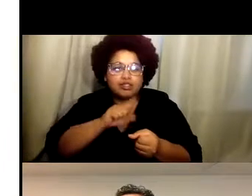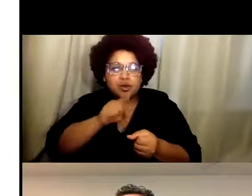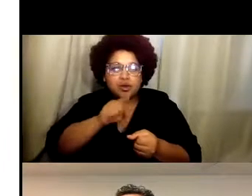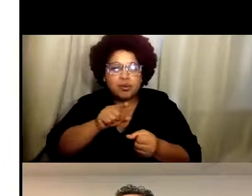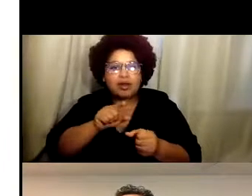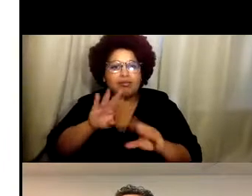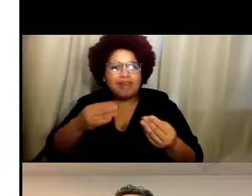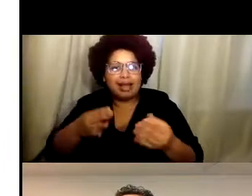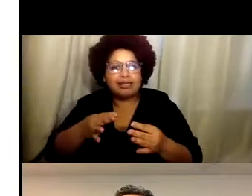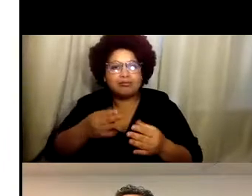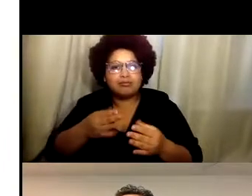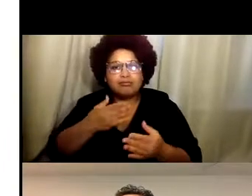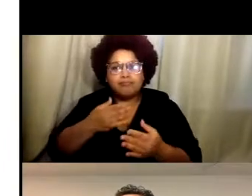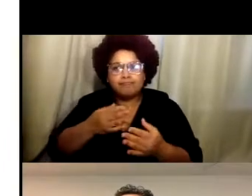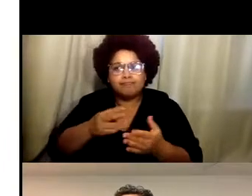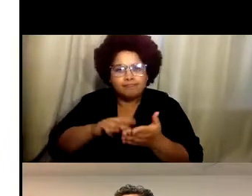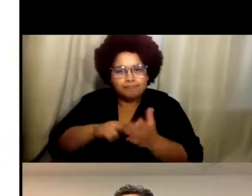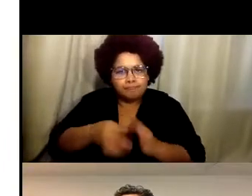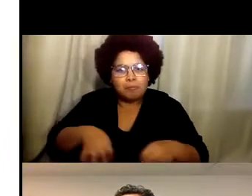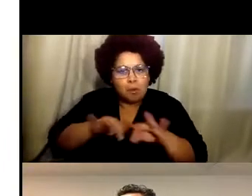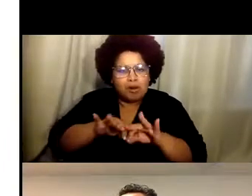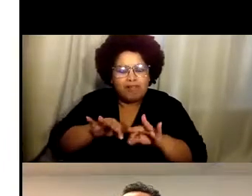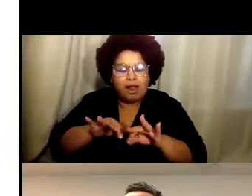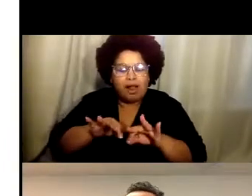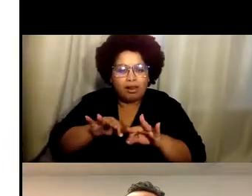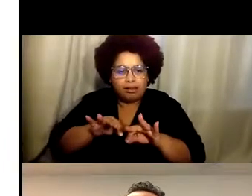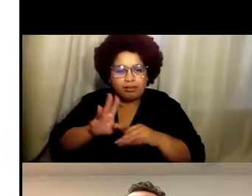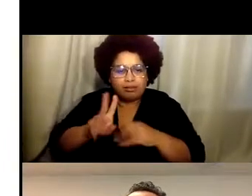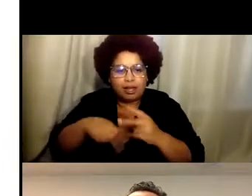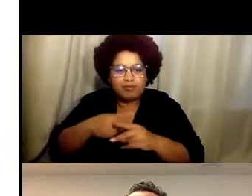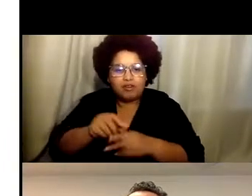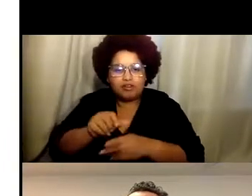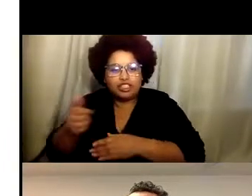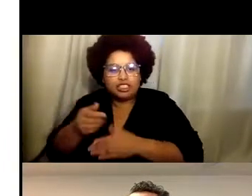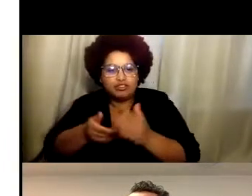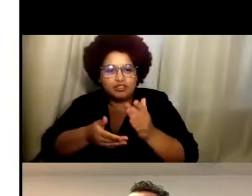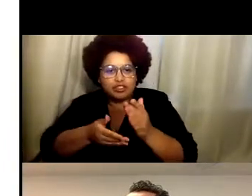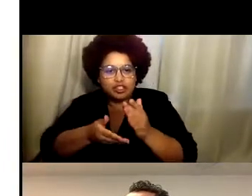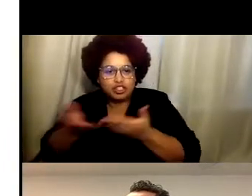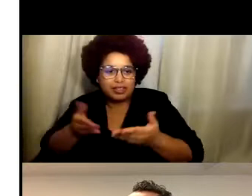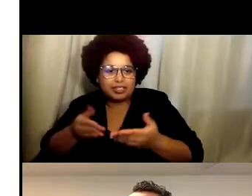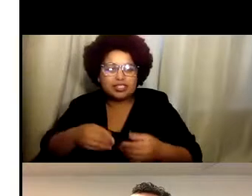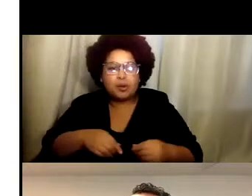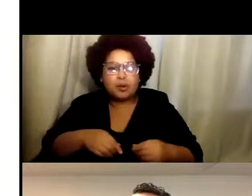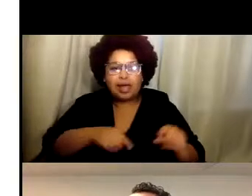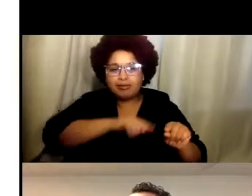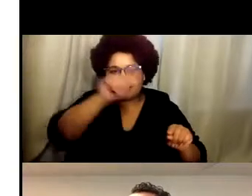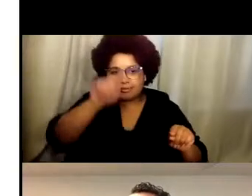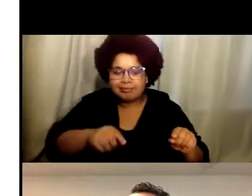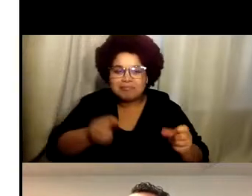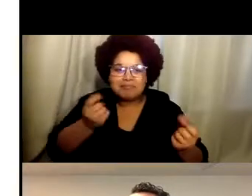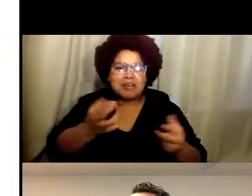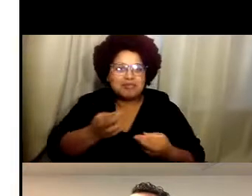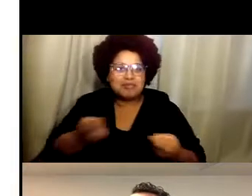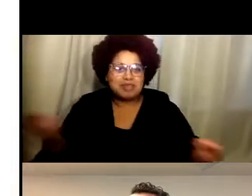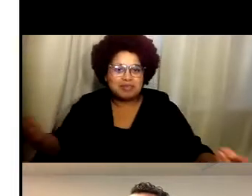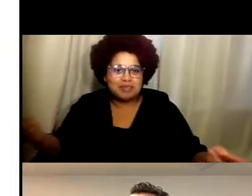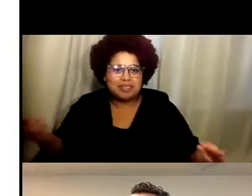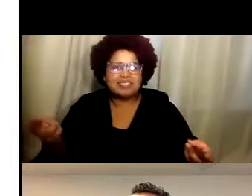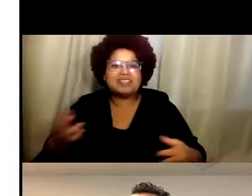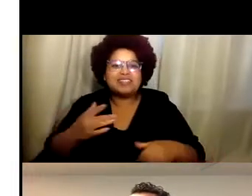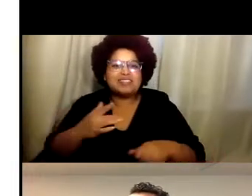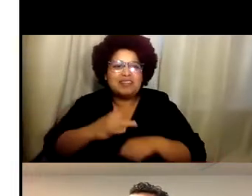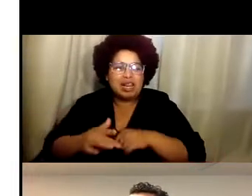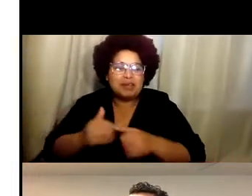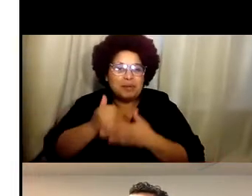alternative services throughout the system. So please visit the website. There's a ton of resources there that we can utilize to help